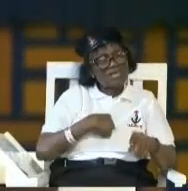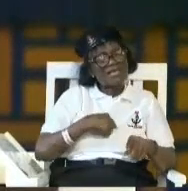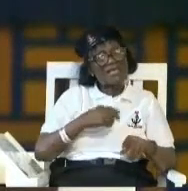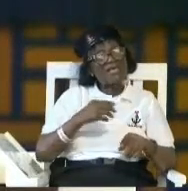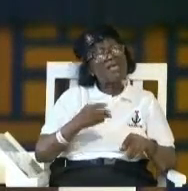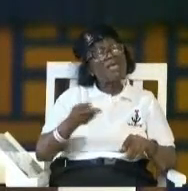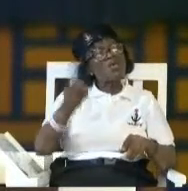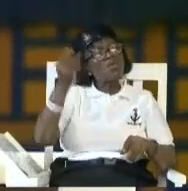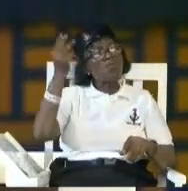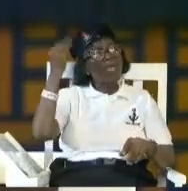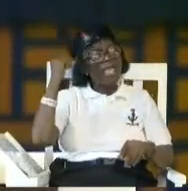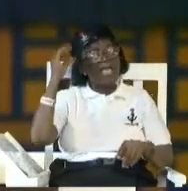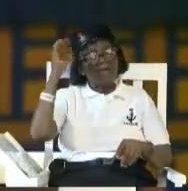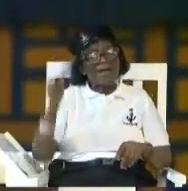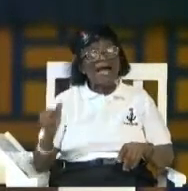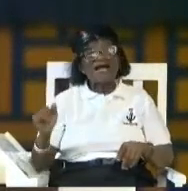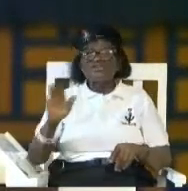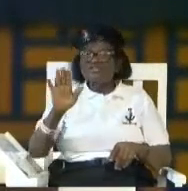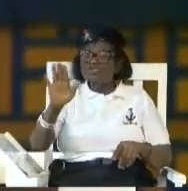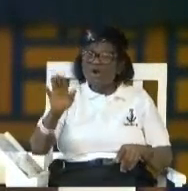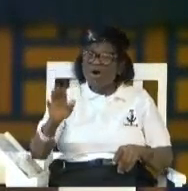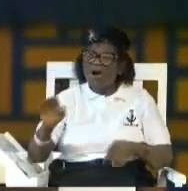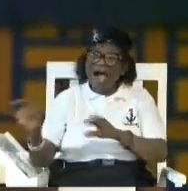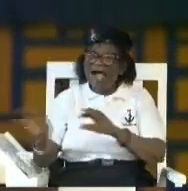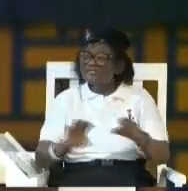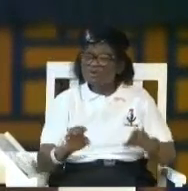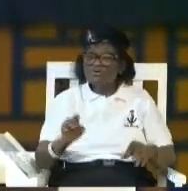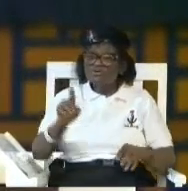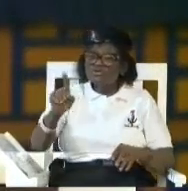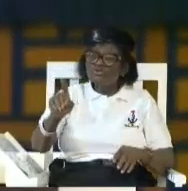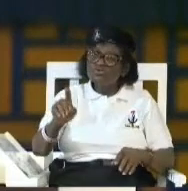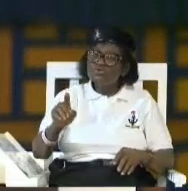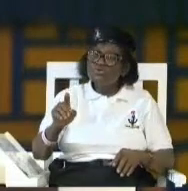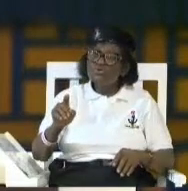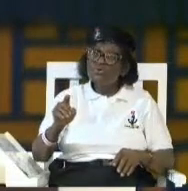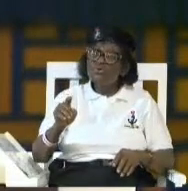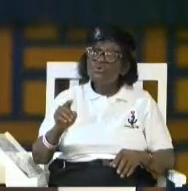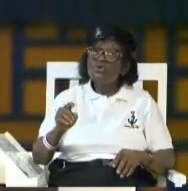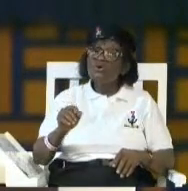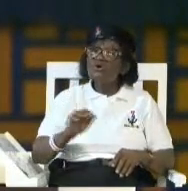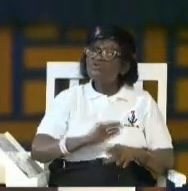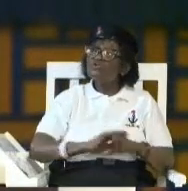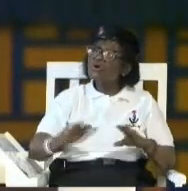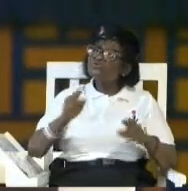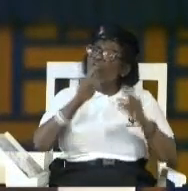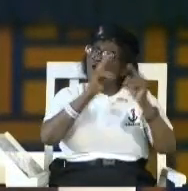by your action, you dishonor me before these people.